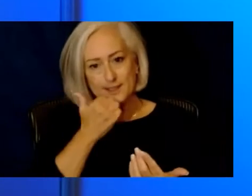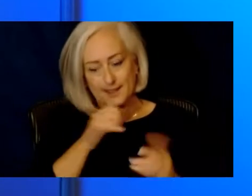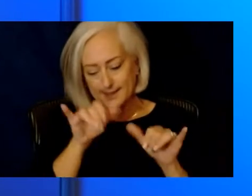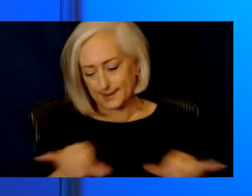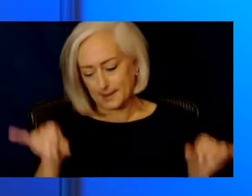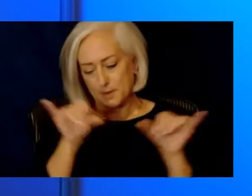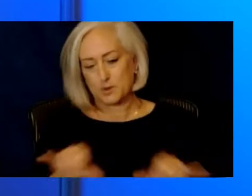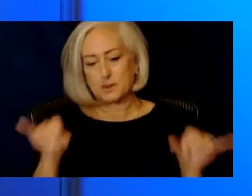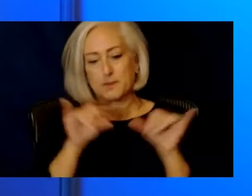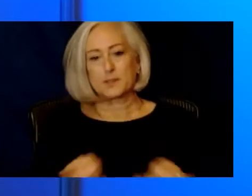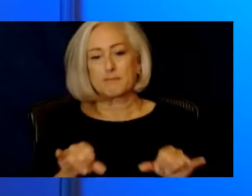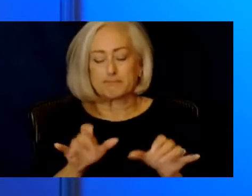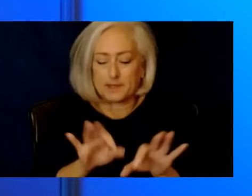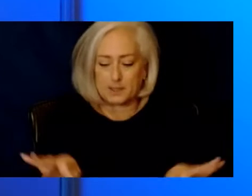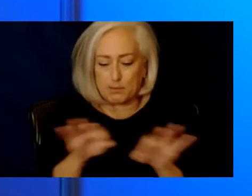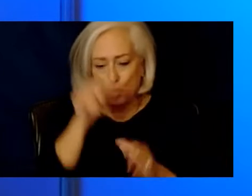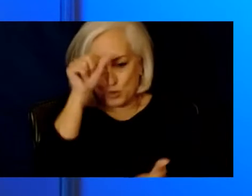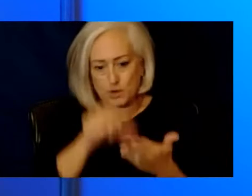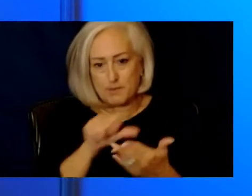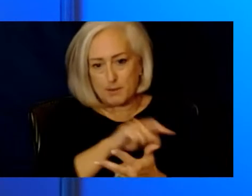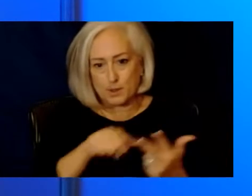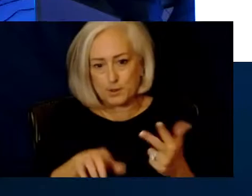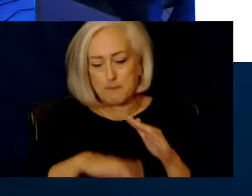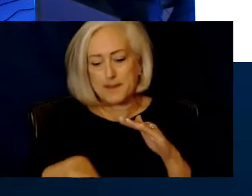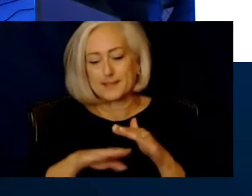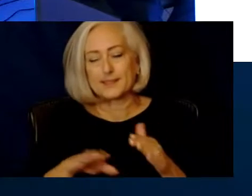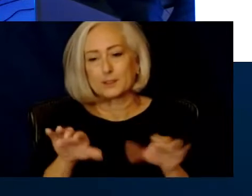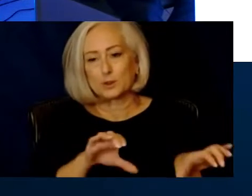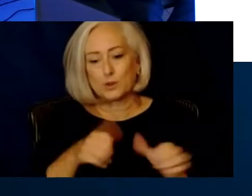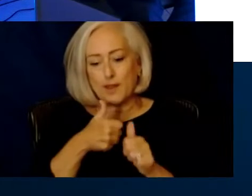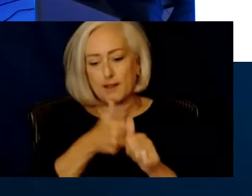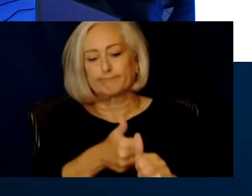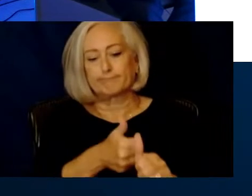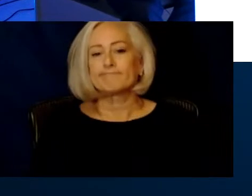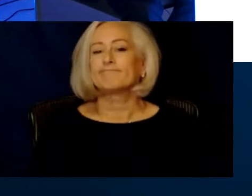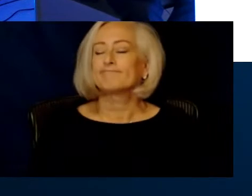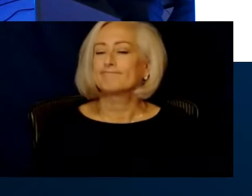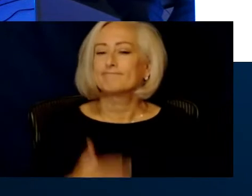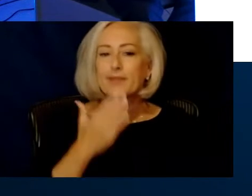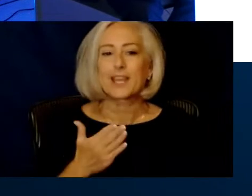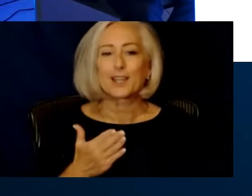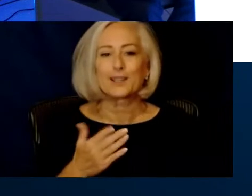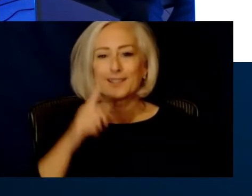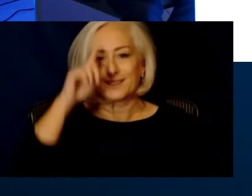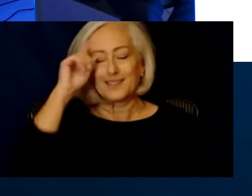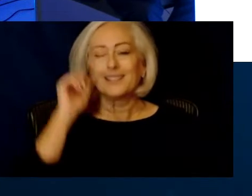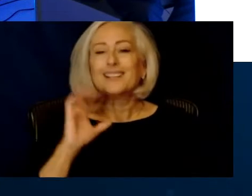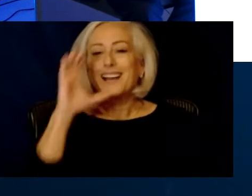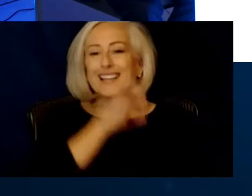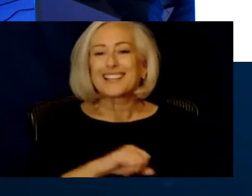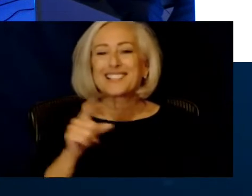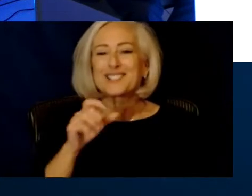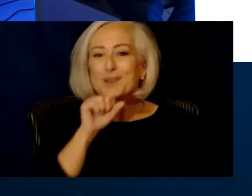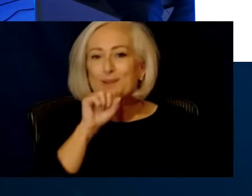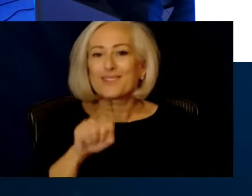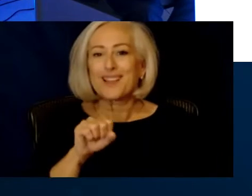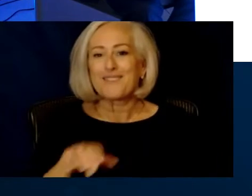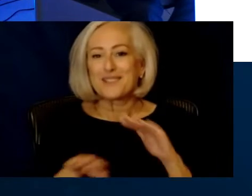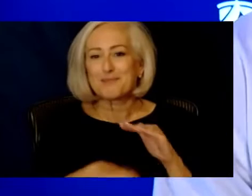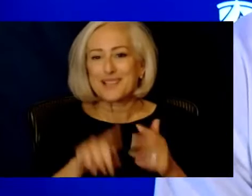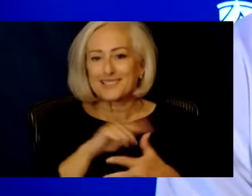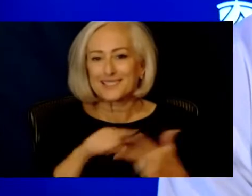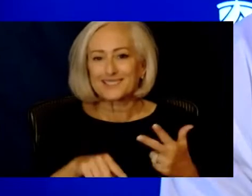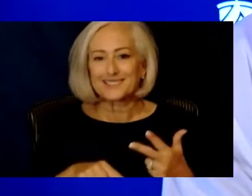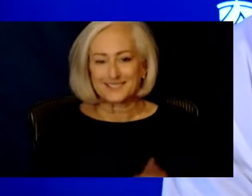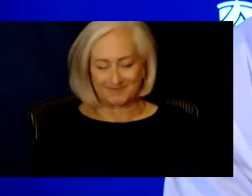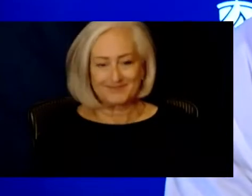I think it's important to remember to get back to the basics. Thank you, sir. I bet you love the basics, Hawkeye. Final thought. I love the basics. What are the basics?